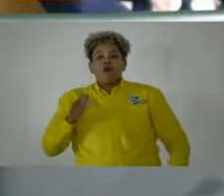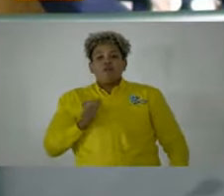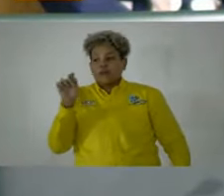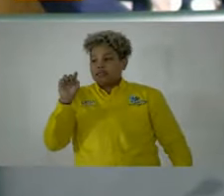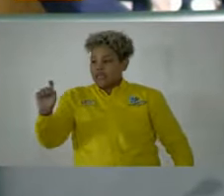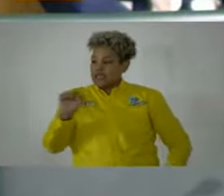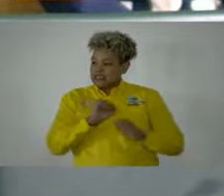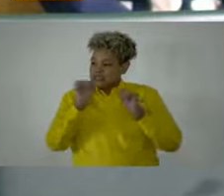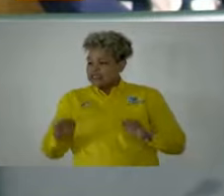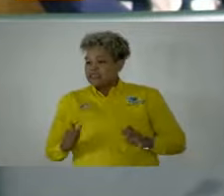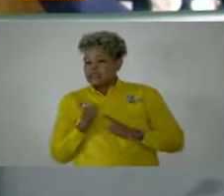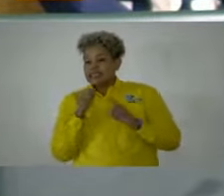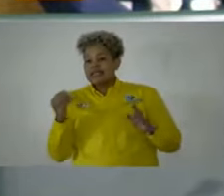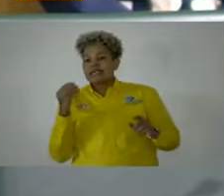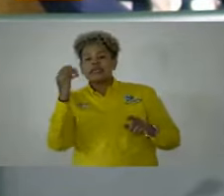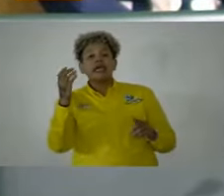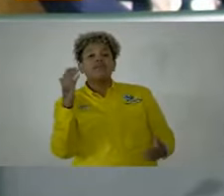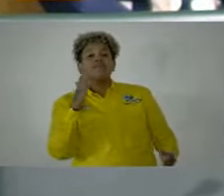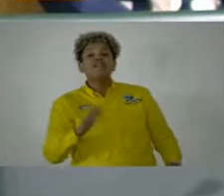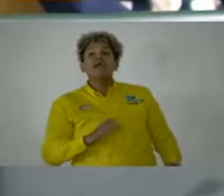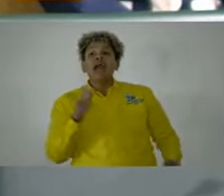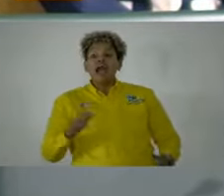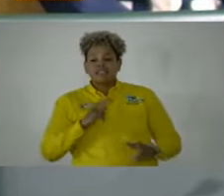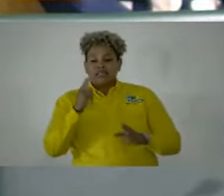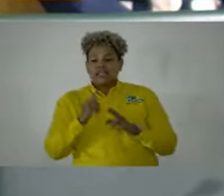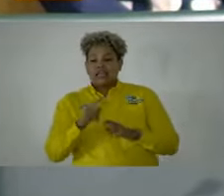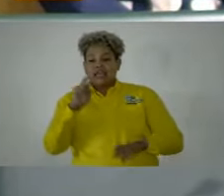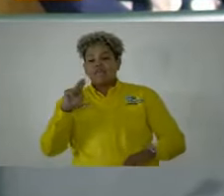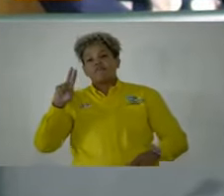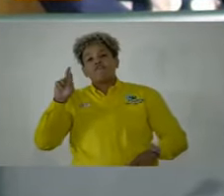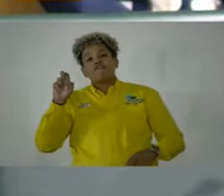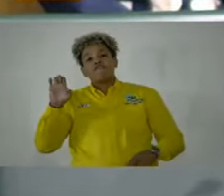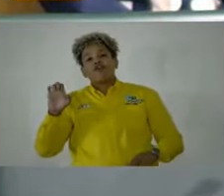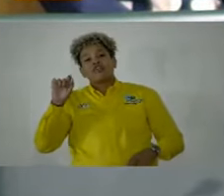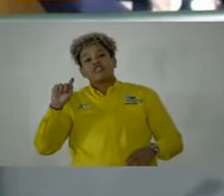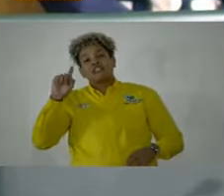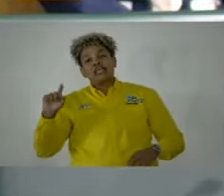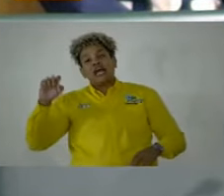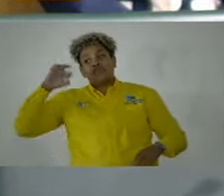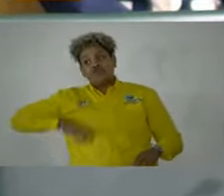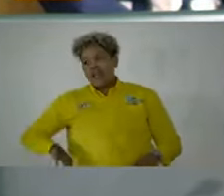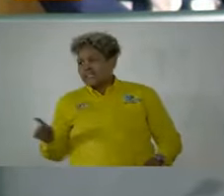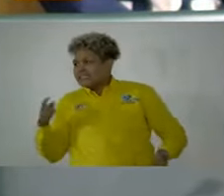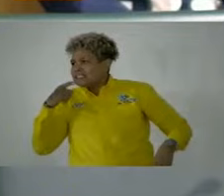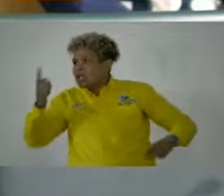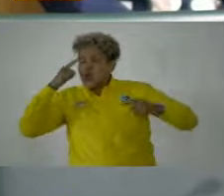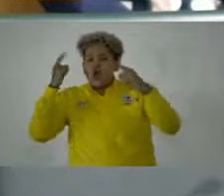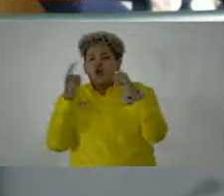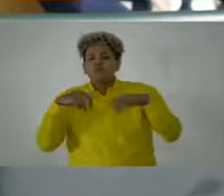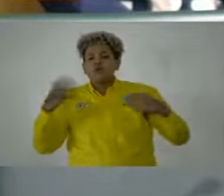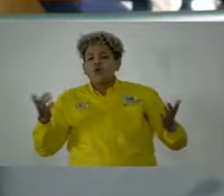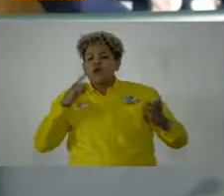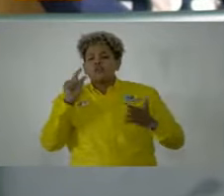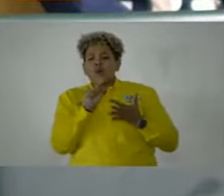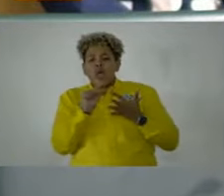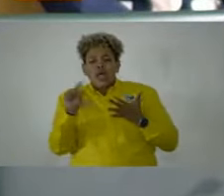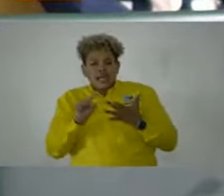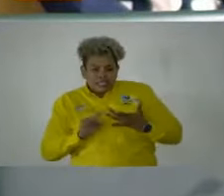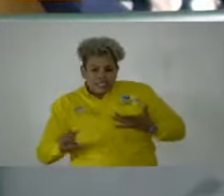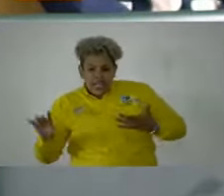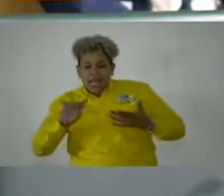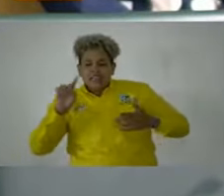system. And he gave it the fancy name, reverse tax credit. He said that the objective is to